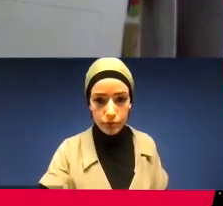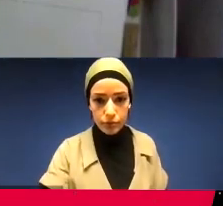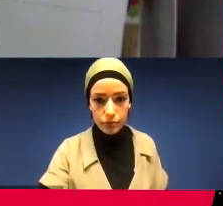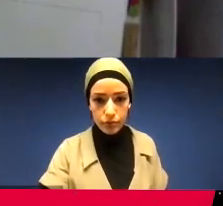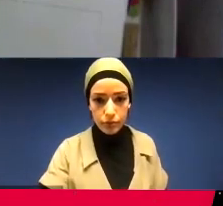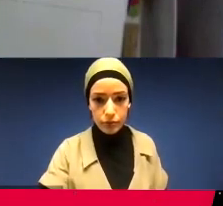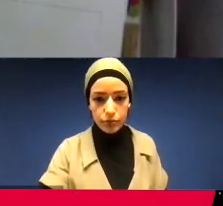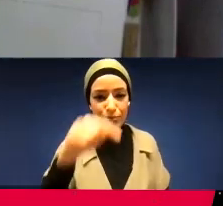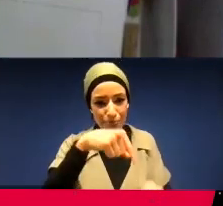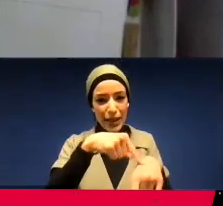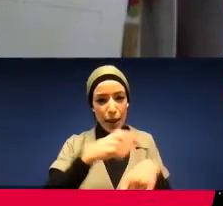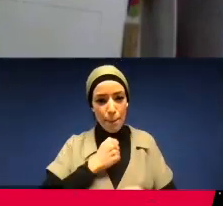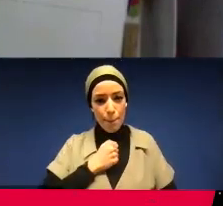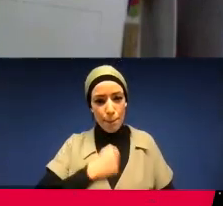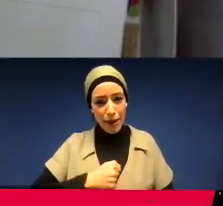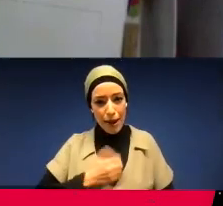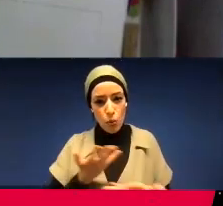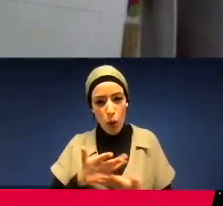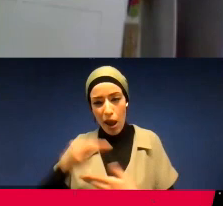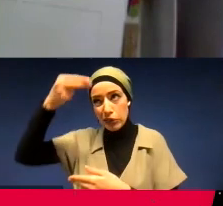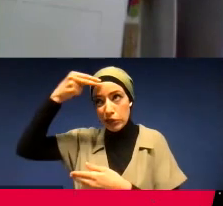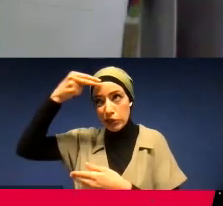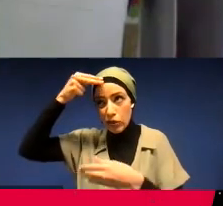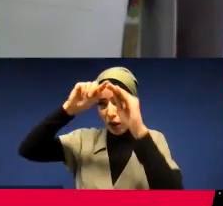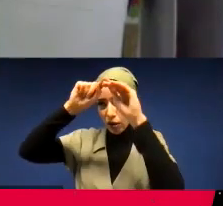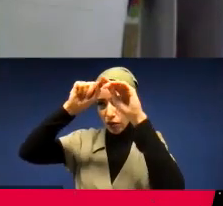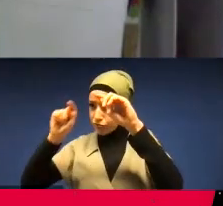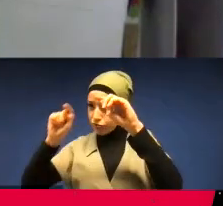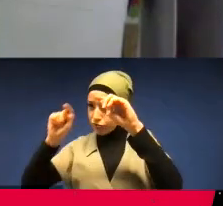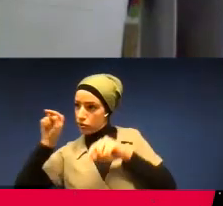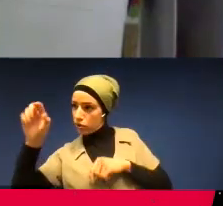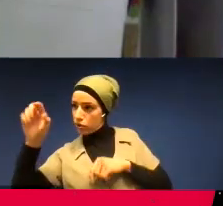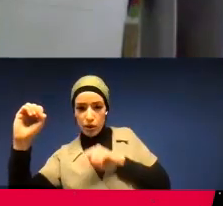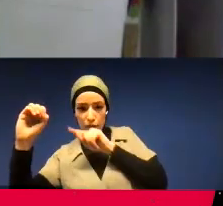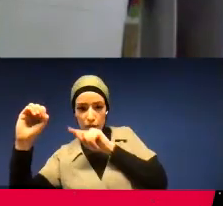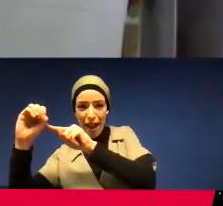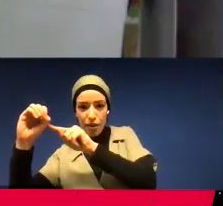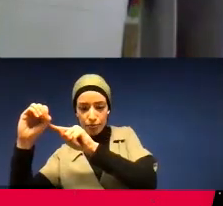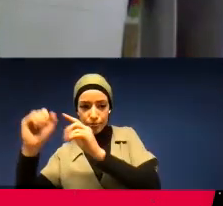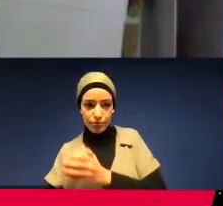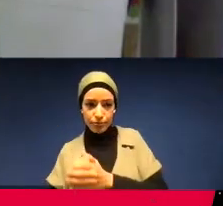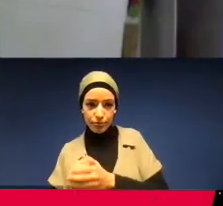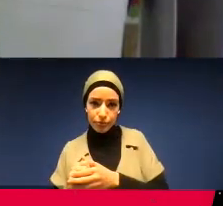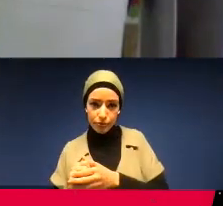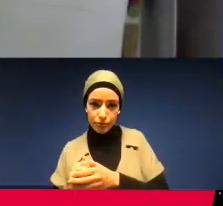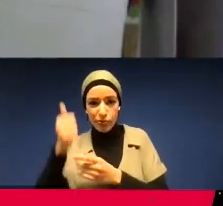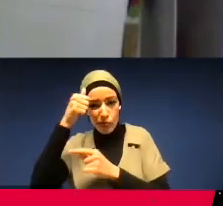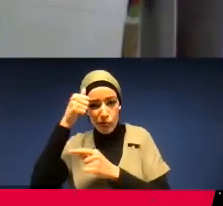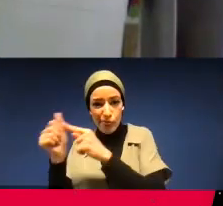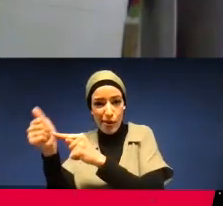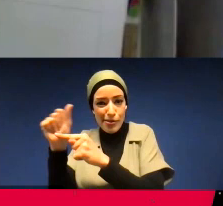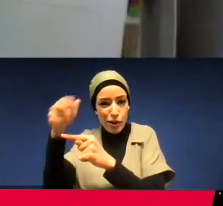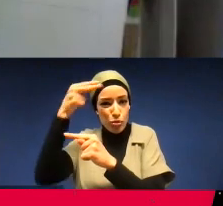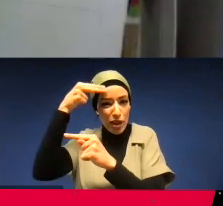a state which is a country, a very small island within the Gulf region, we known to be the neighbor of Saudi Arabia.